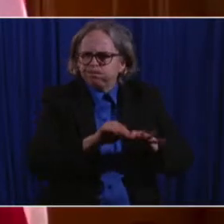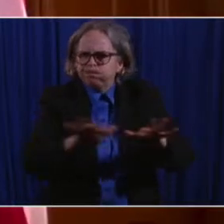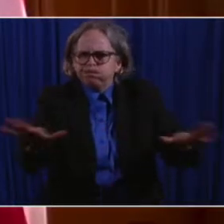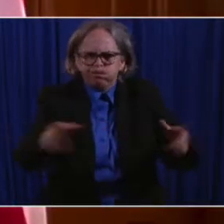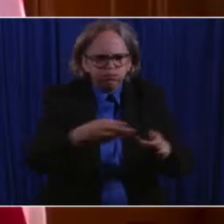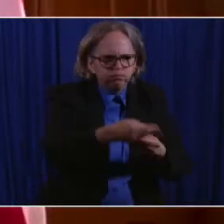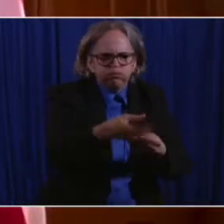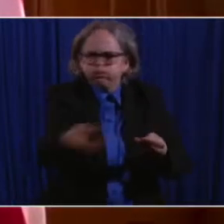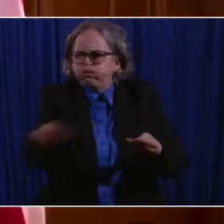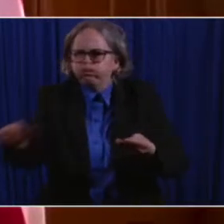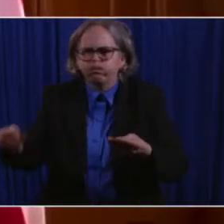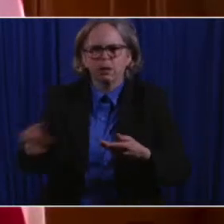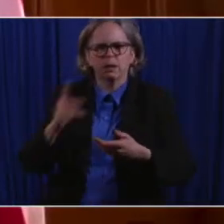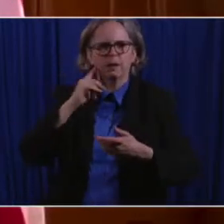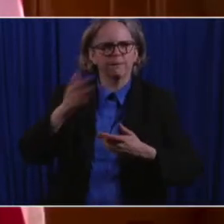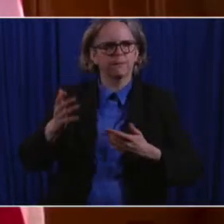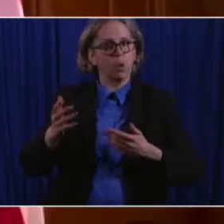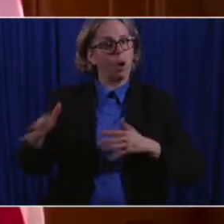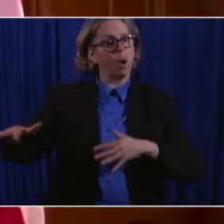Thursday.